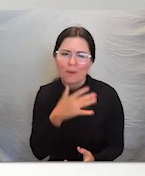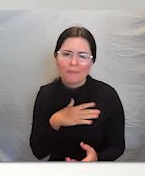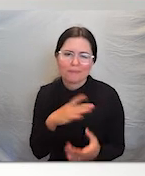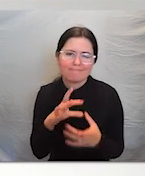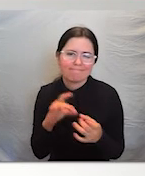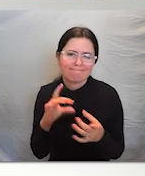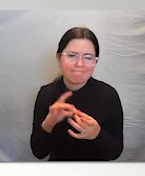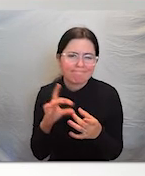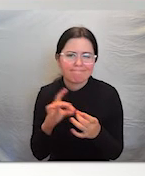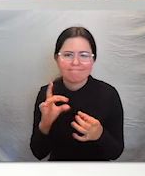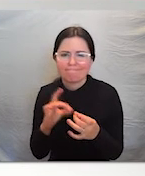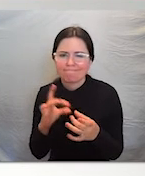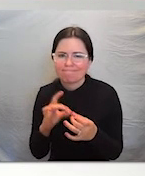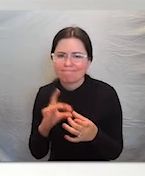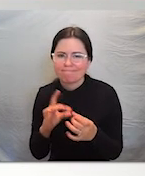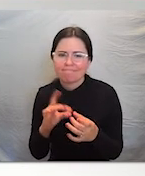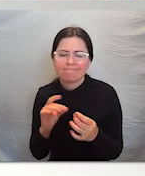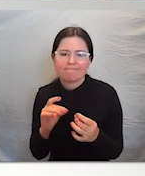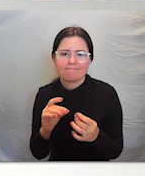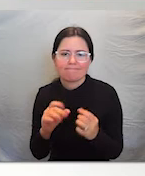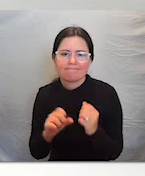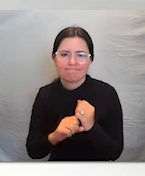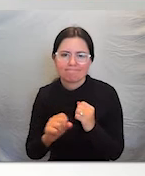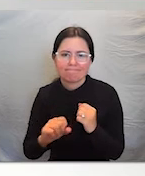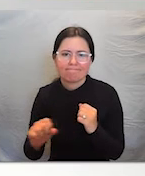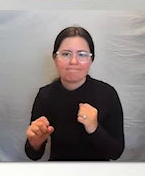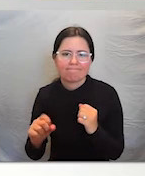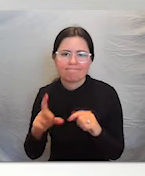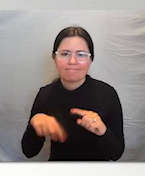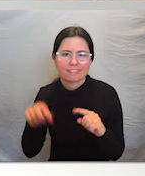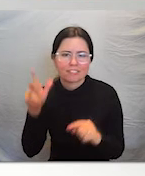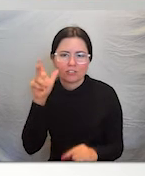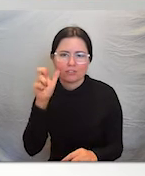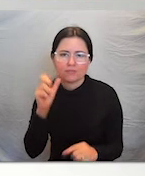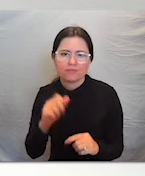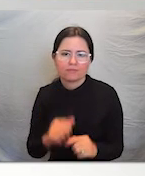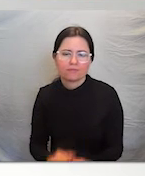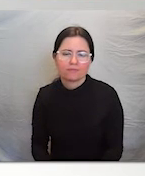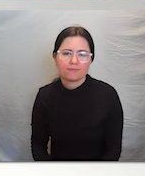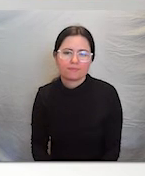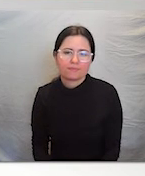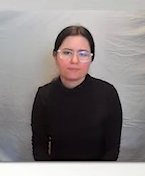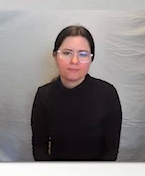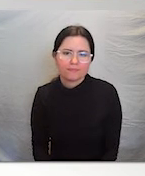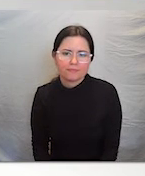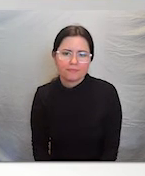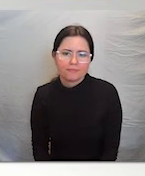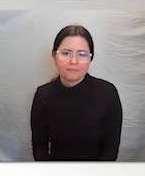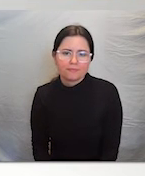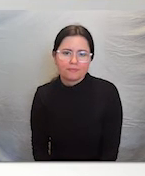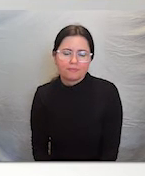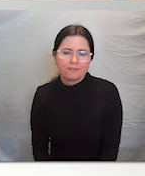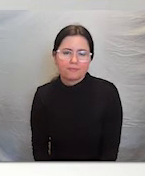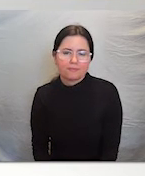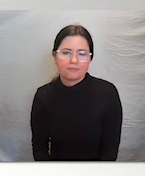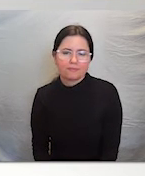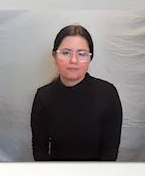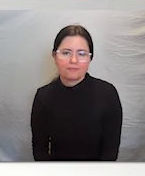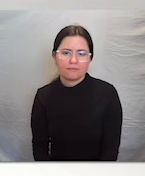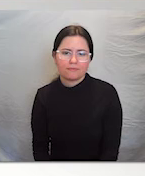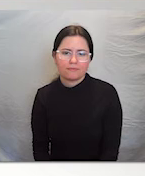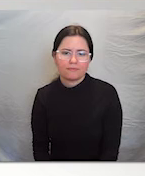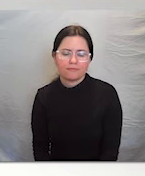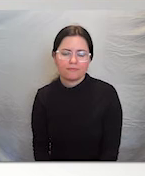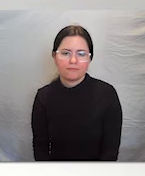couldn't stand it. Then, now she had a longer probation period, you know, and you know, it